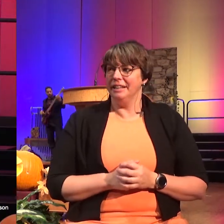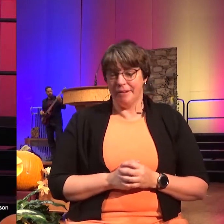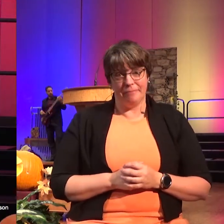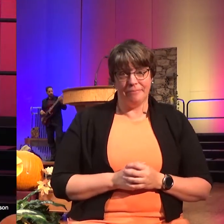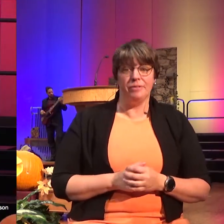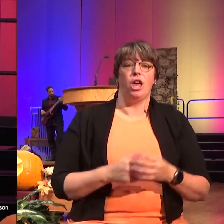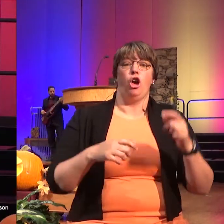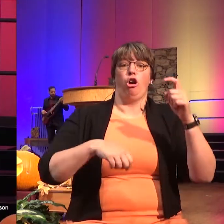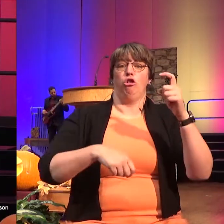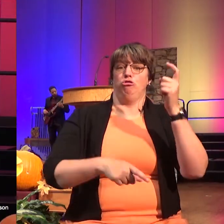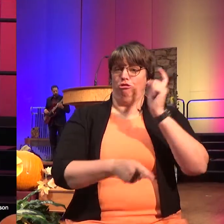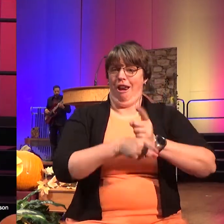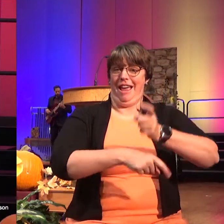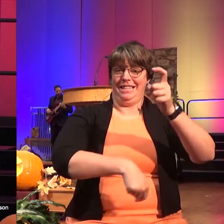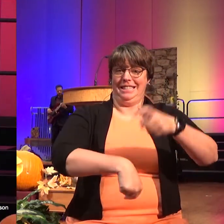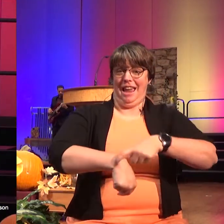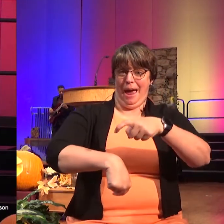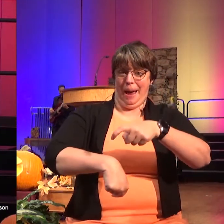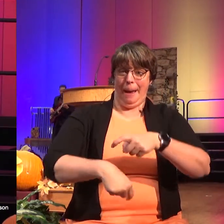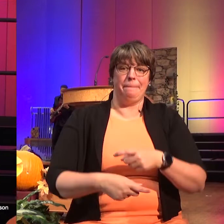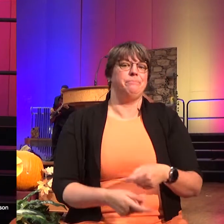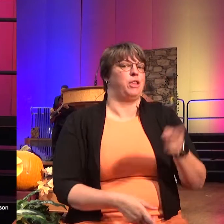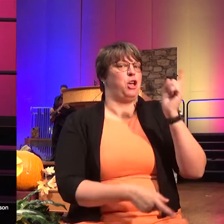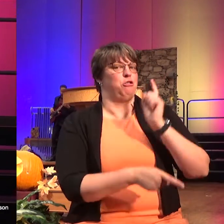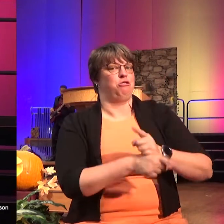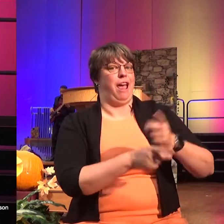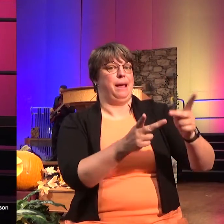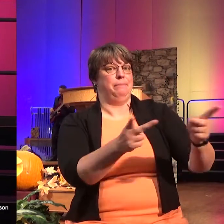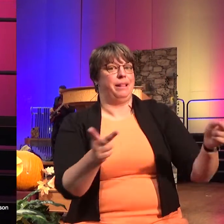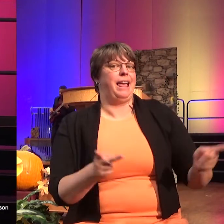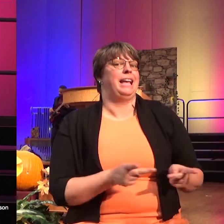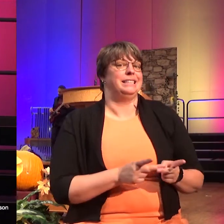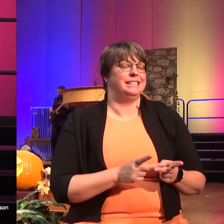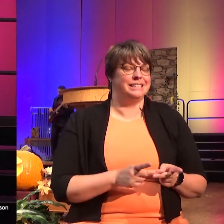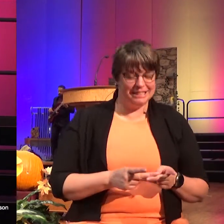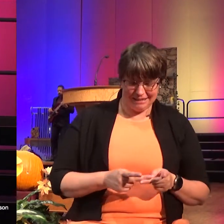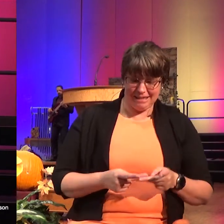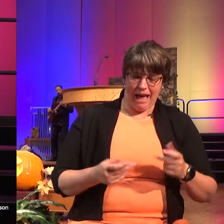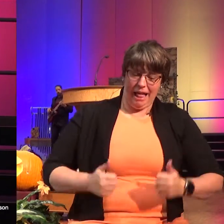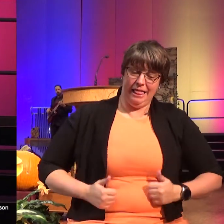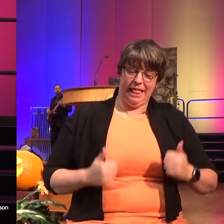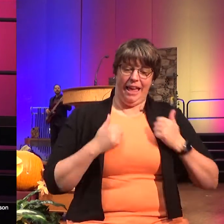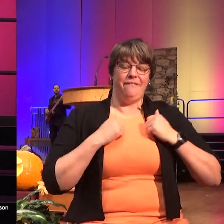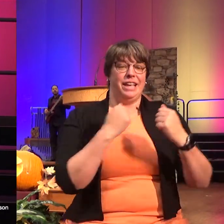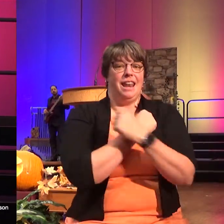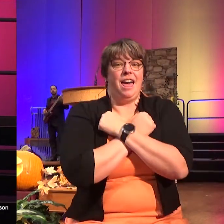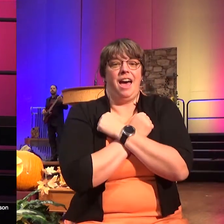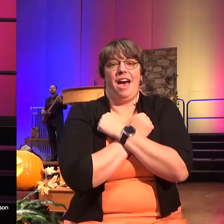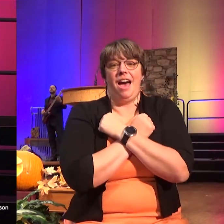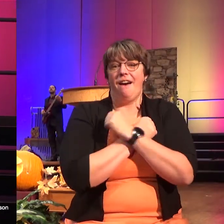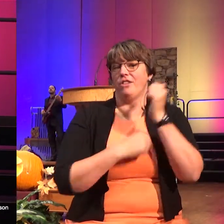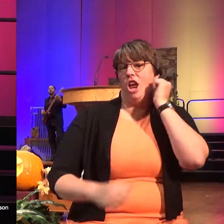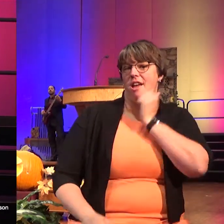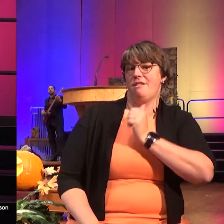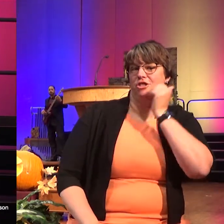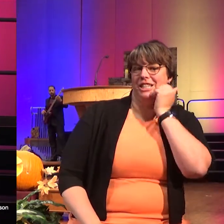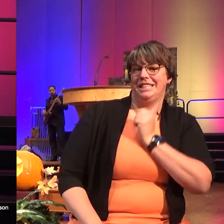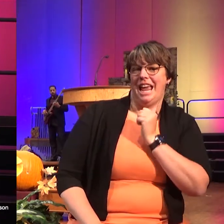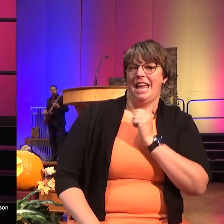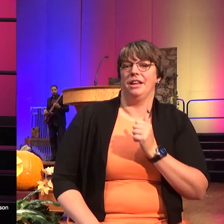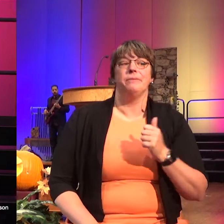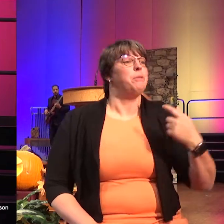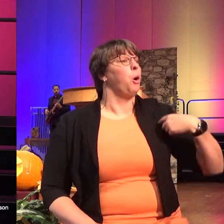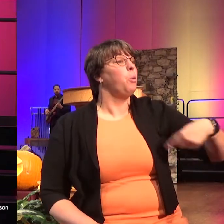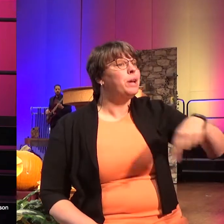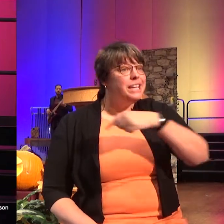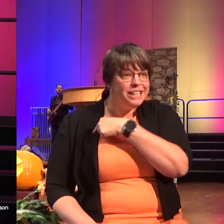Right time, right place. Living love every day.